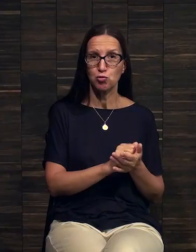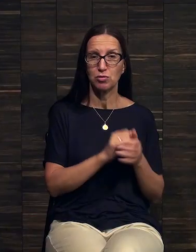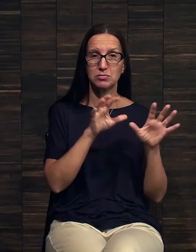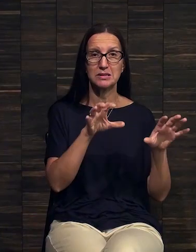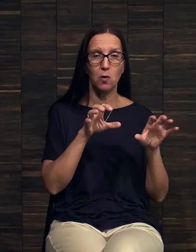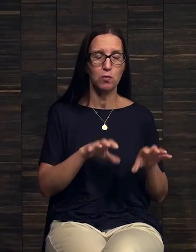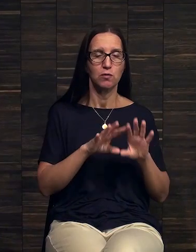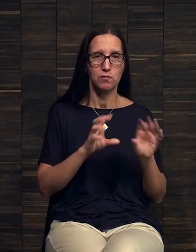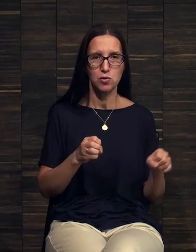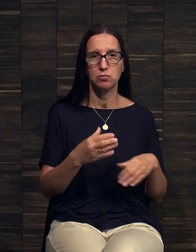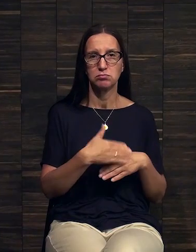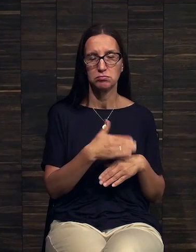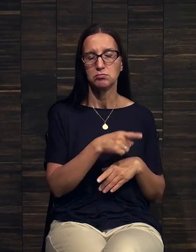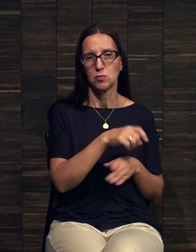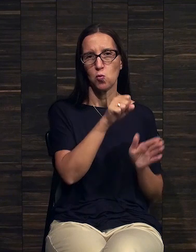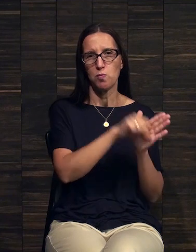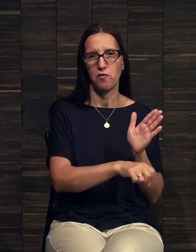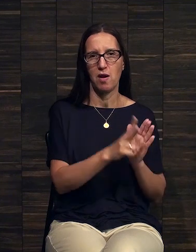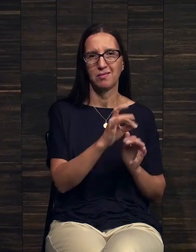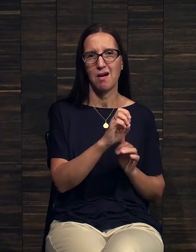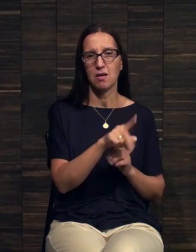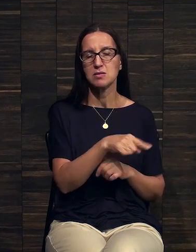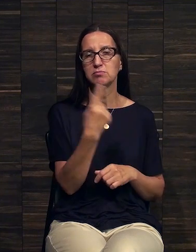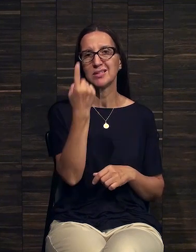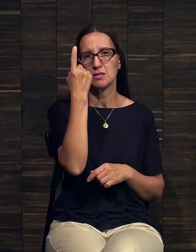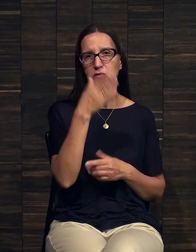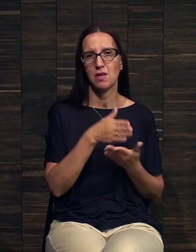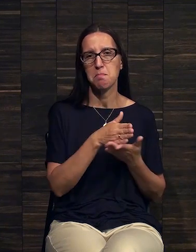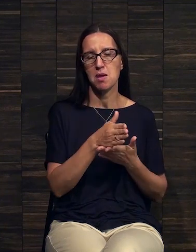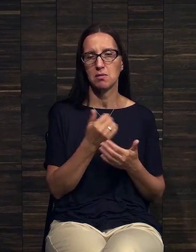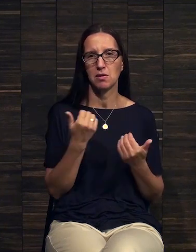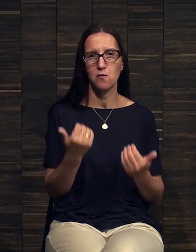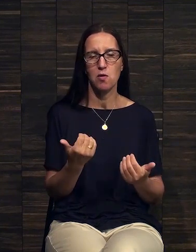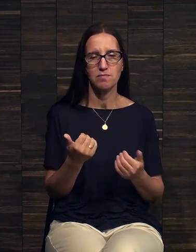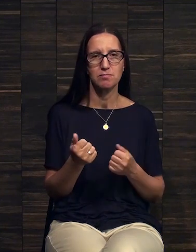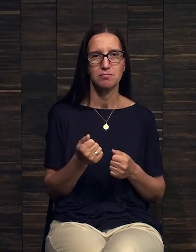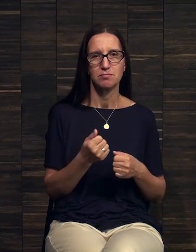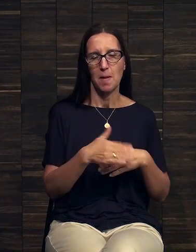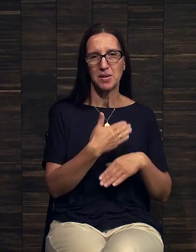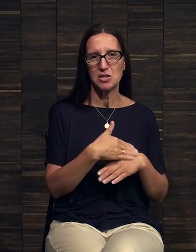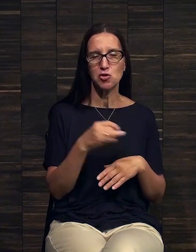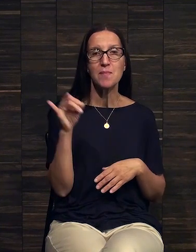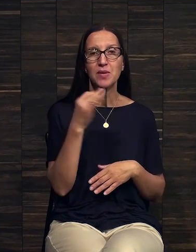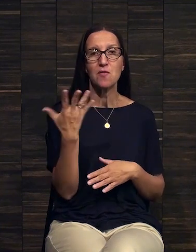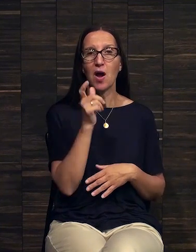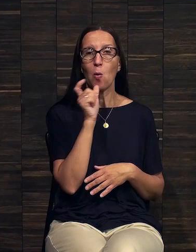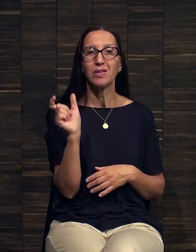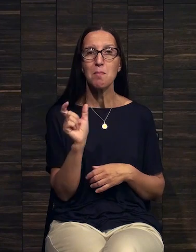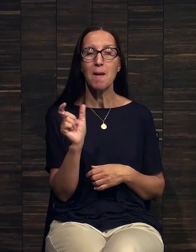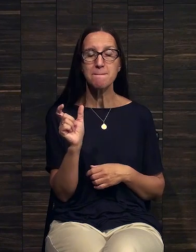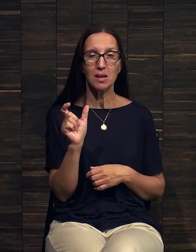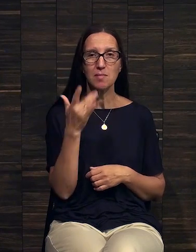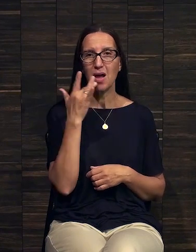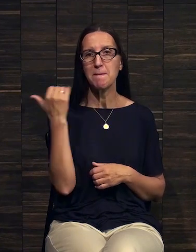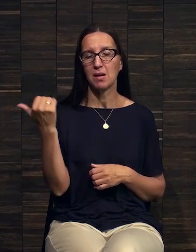complicated motivation for him. If you violate the law, the Punisher kills you. This is his only